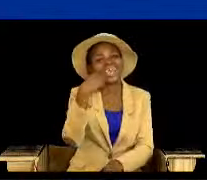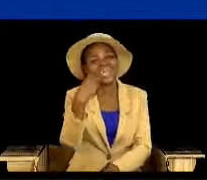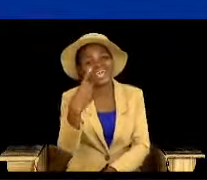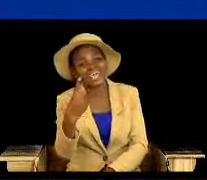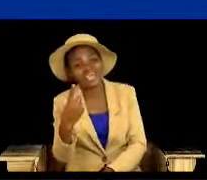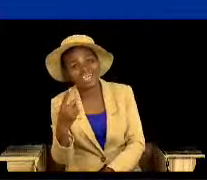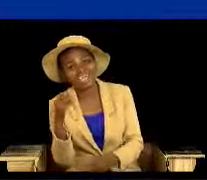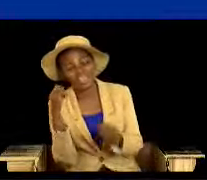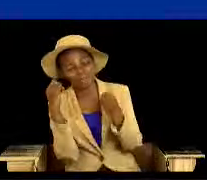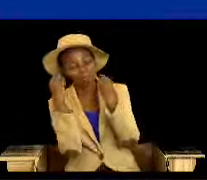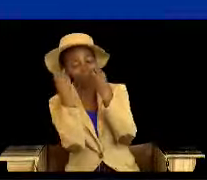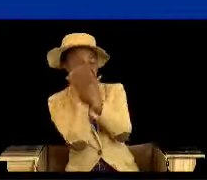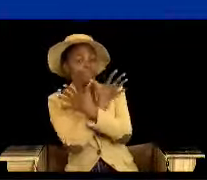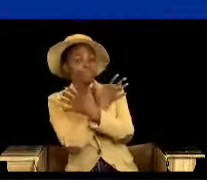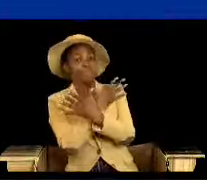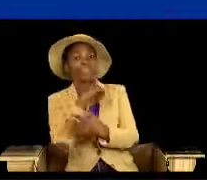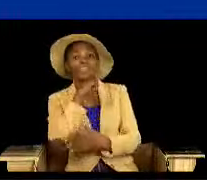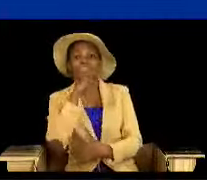J